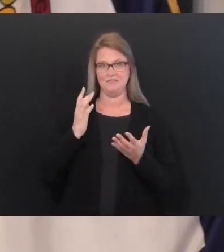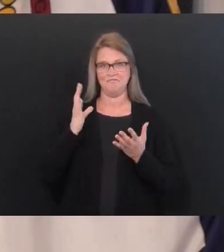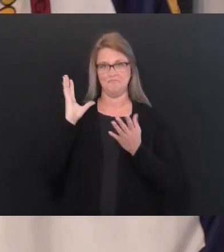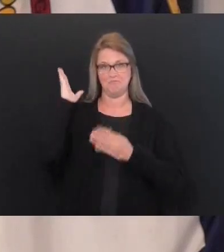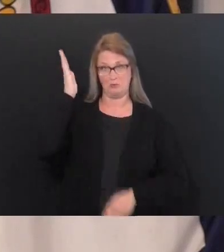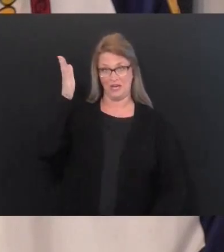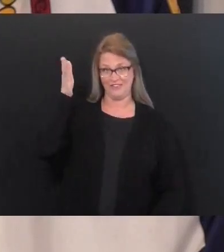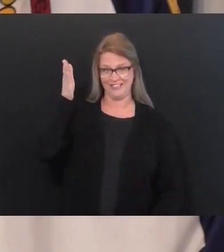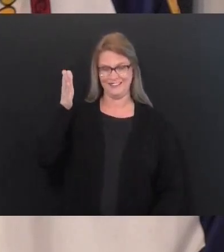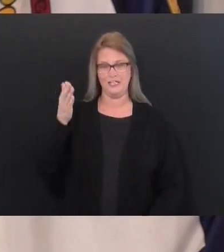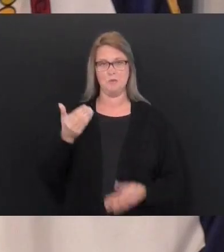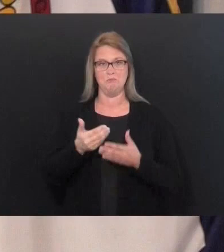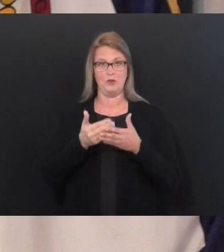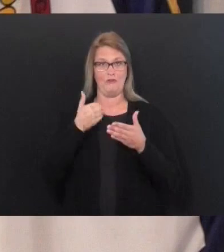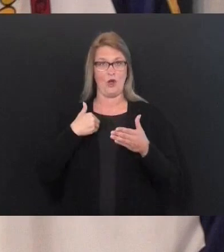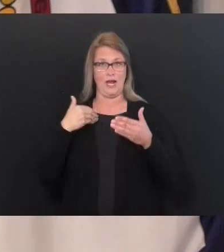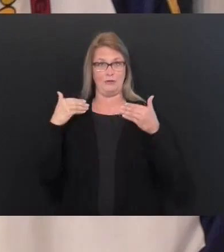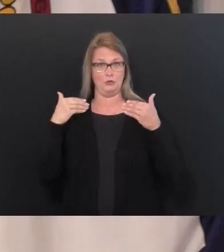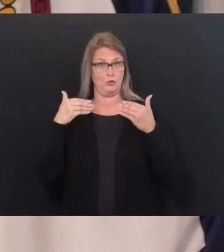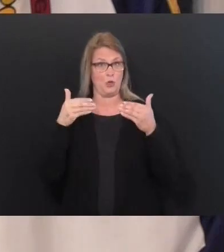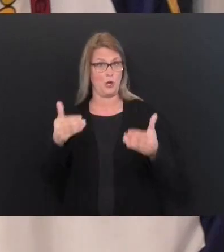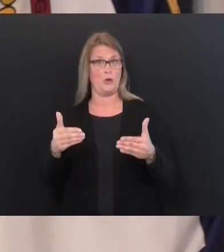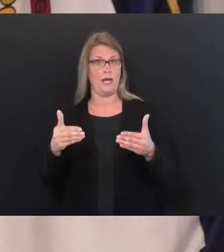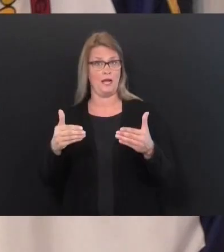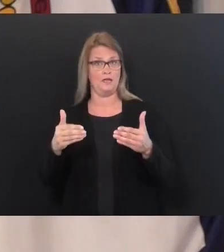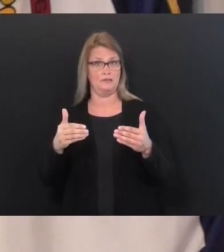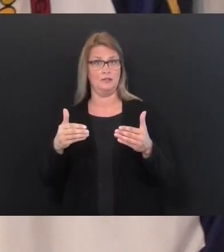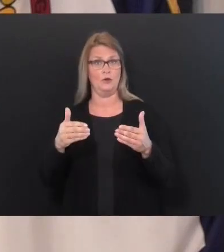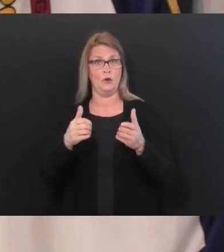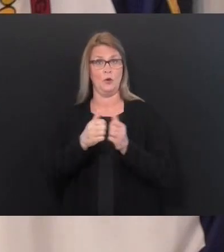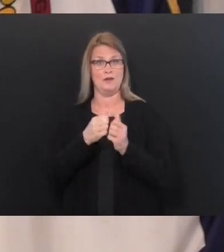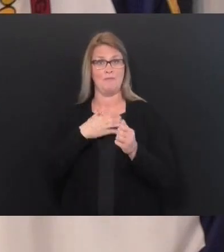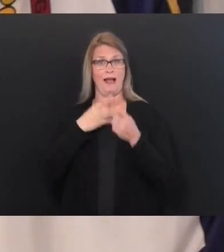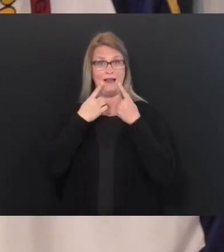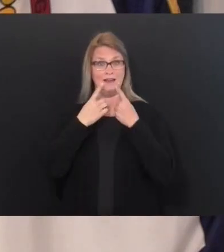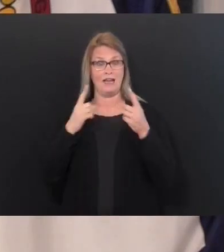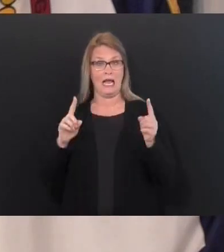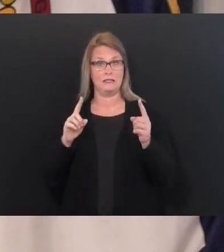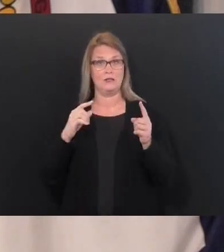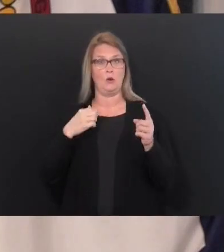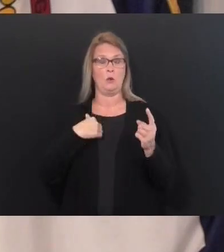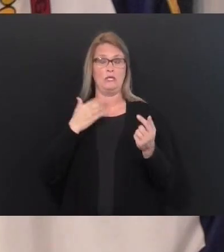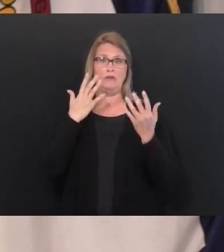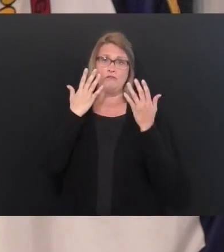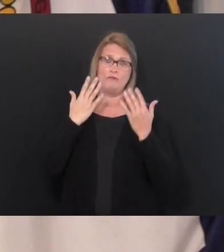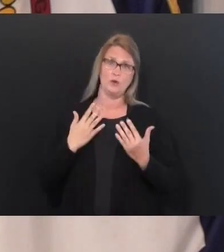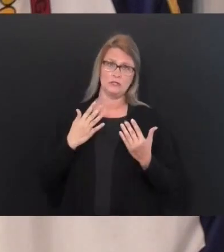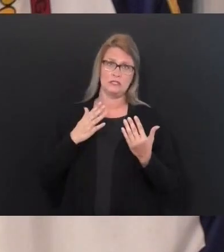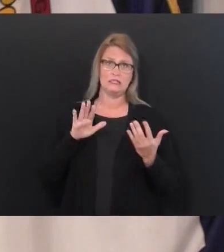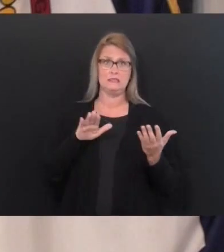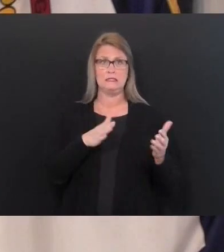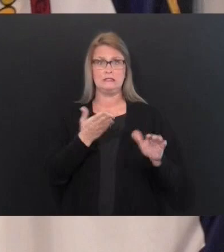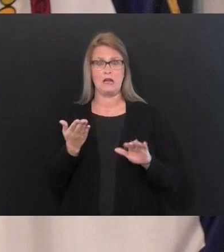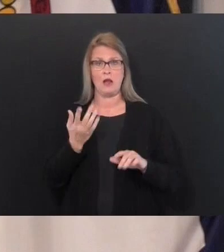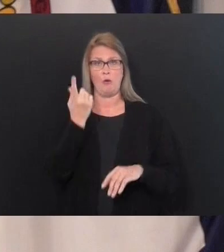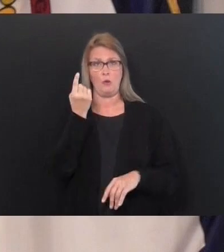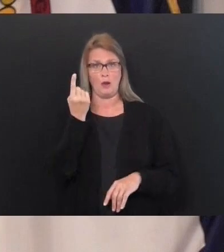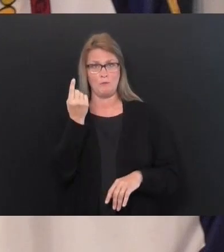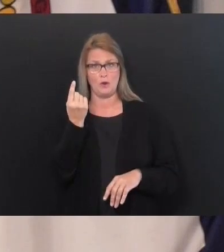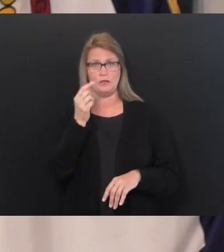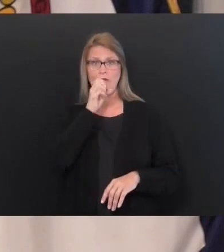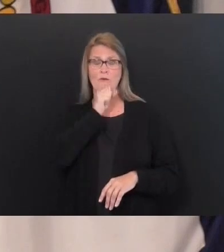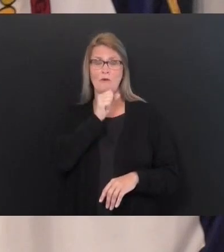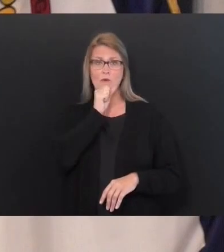Before we go any further, we've very unfortunately lost another person, a